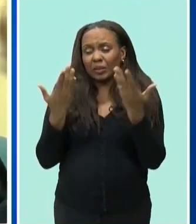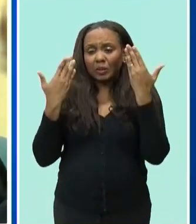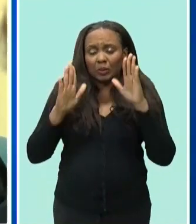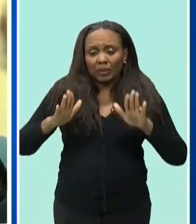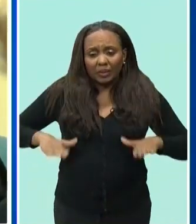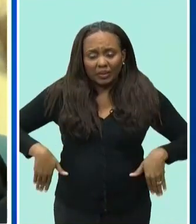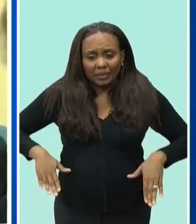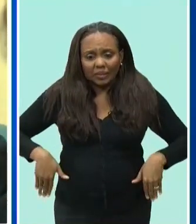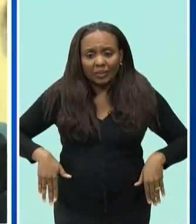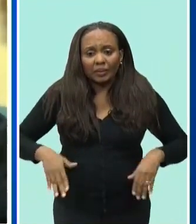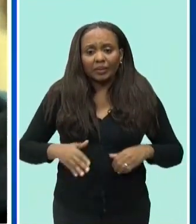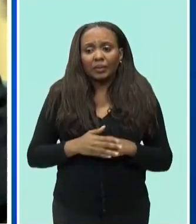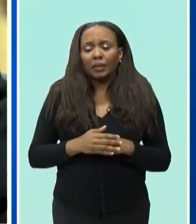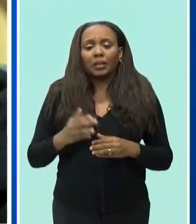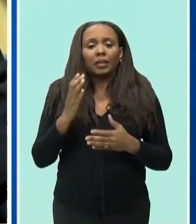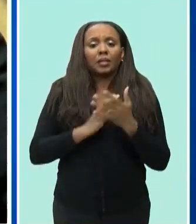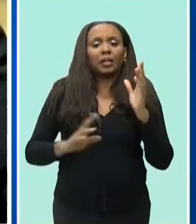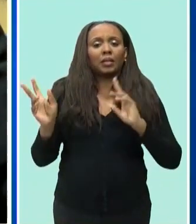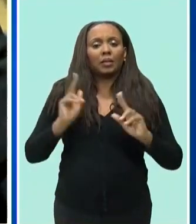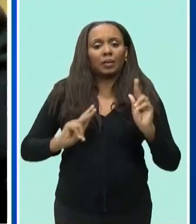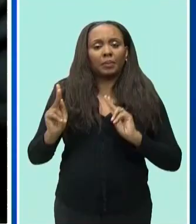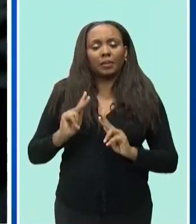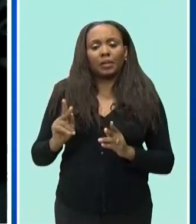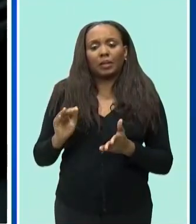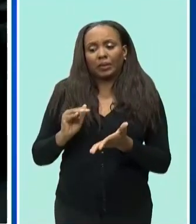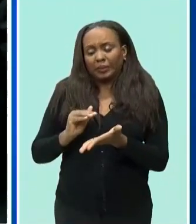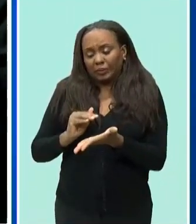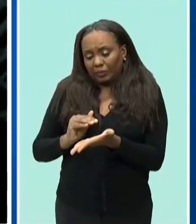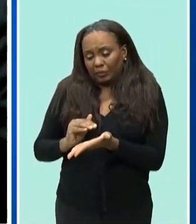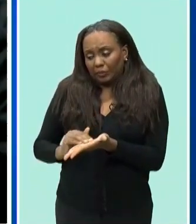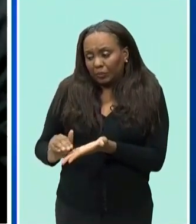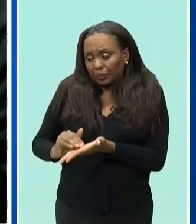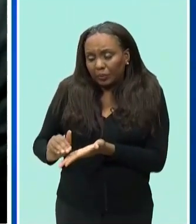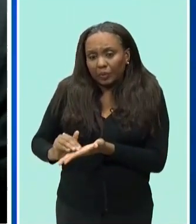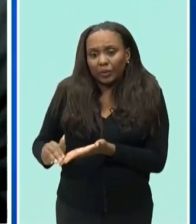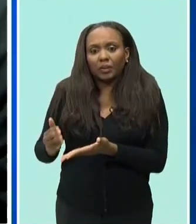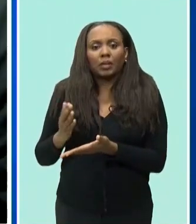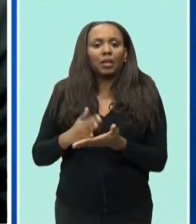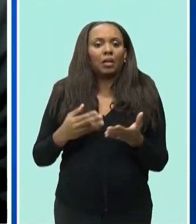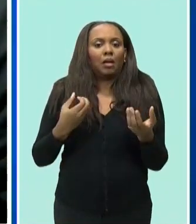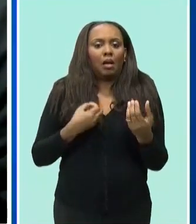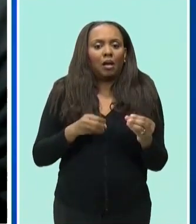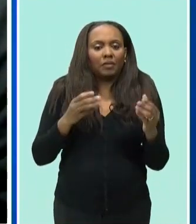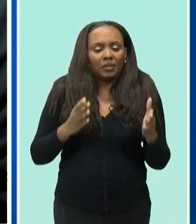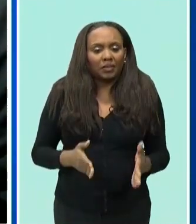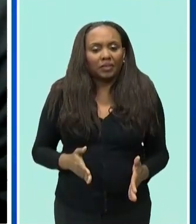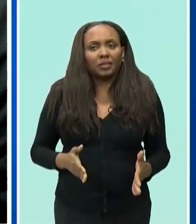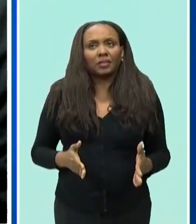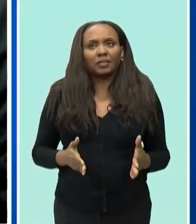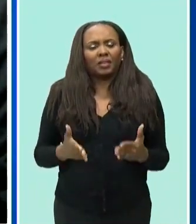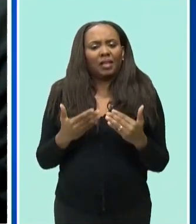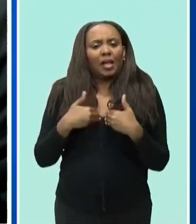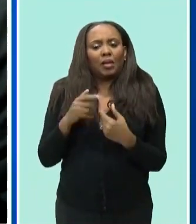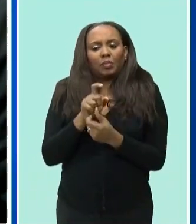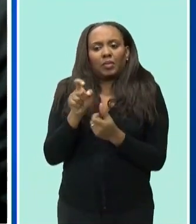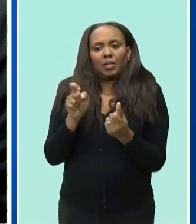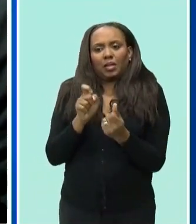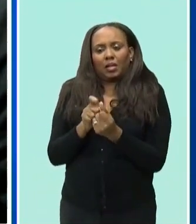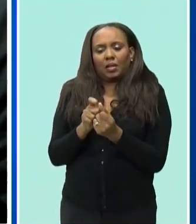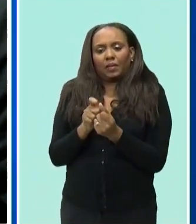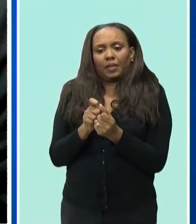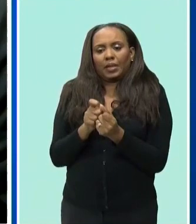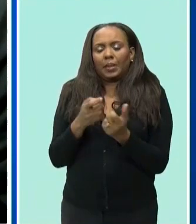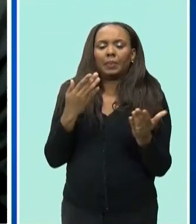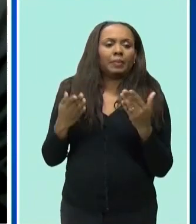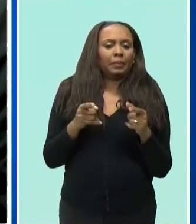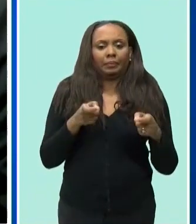the fact that people who are retrenched, who are public officers, who have particular administrative